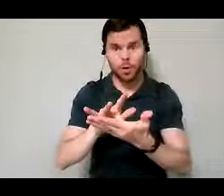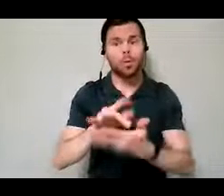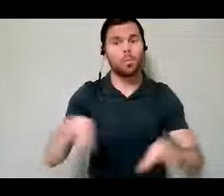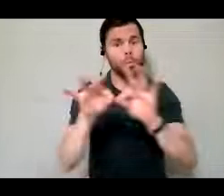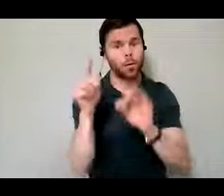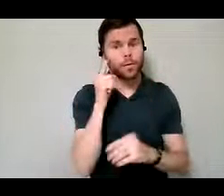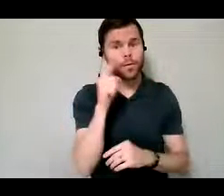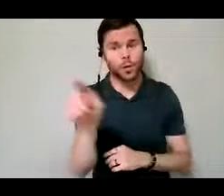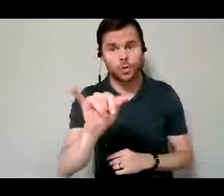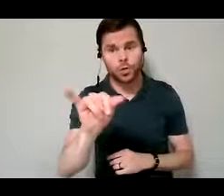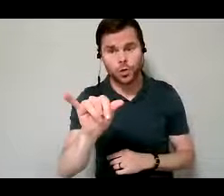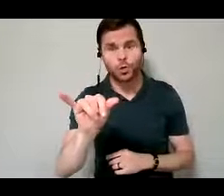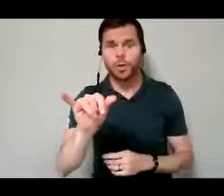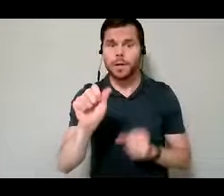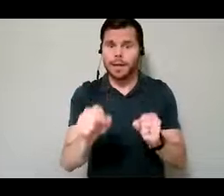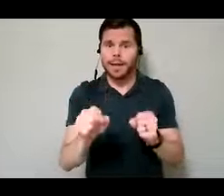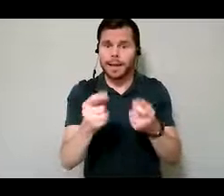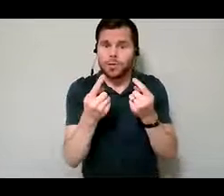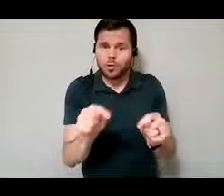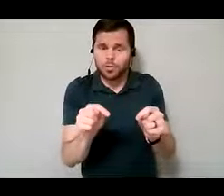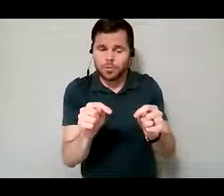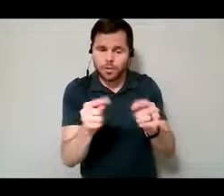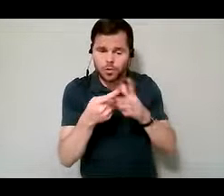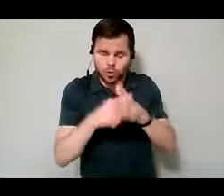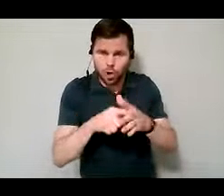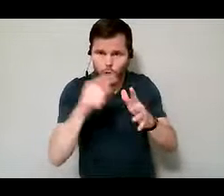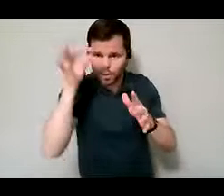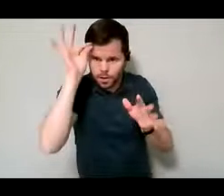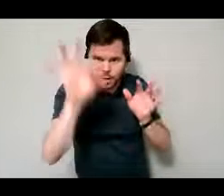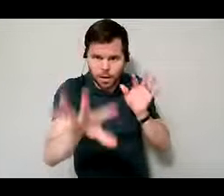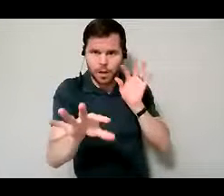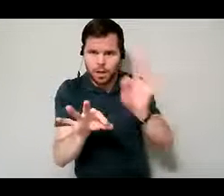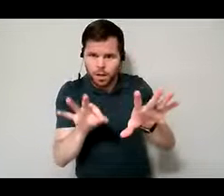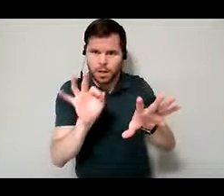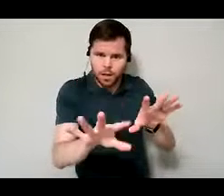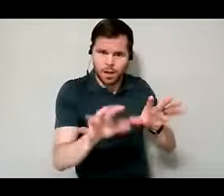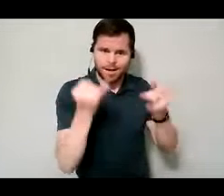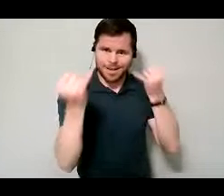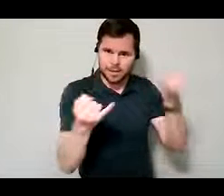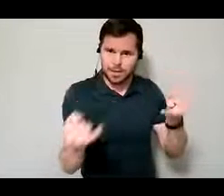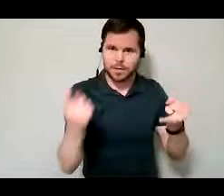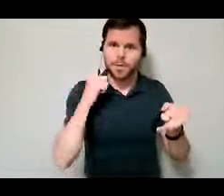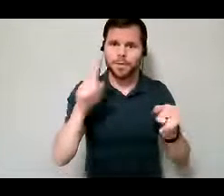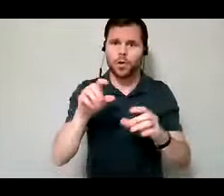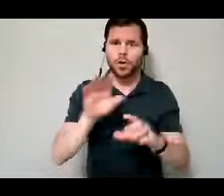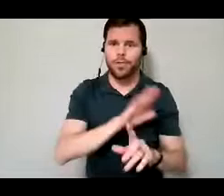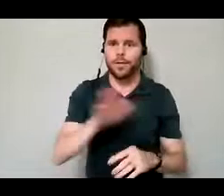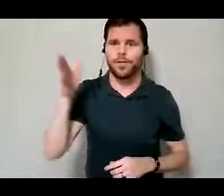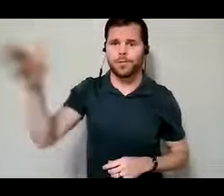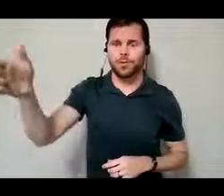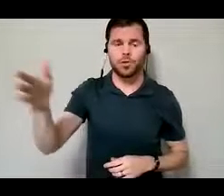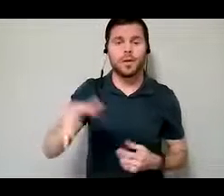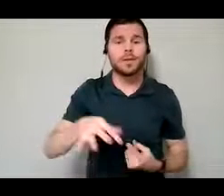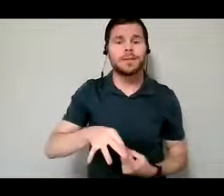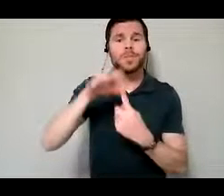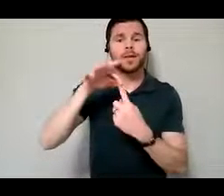to the following feeder school or feeder pattern? And I think once students and families see, especially our families, a lot of our families